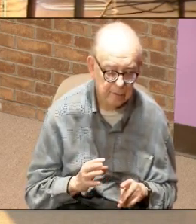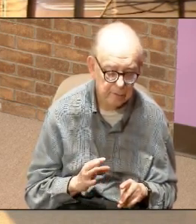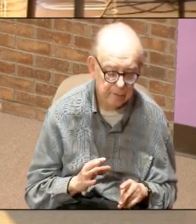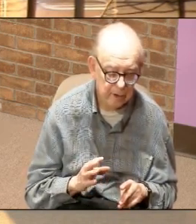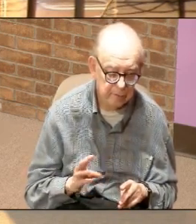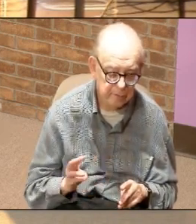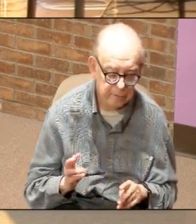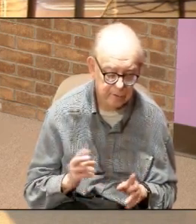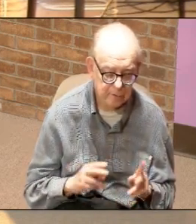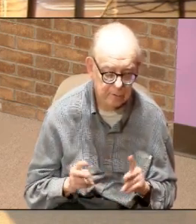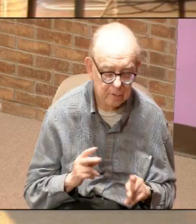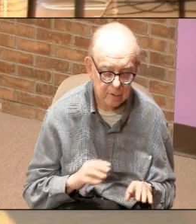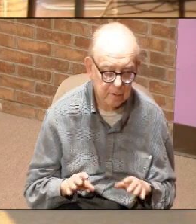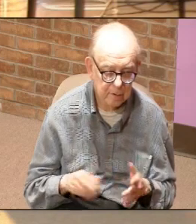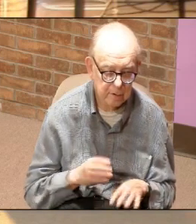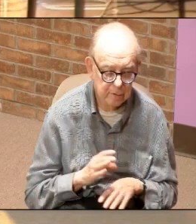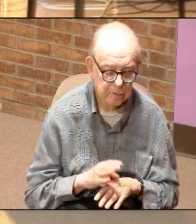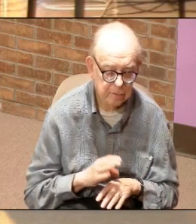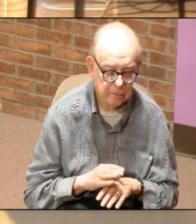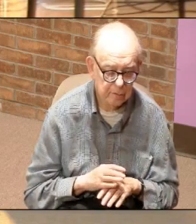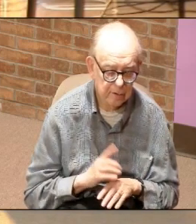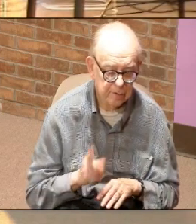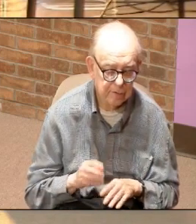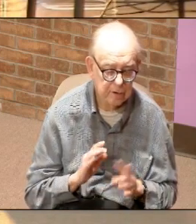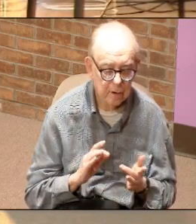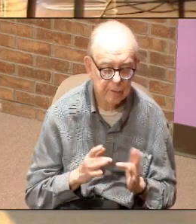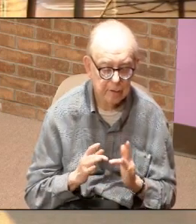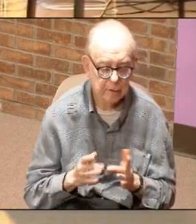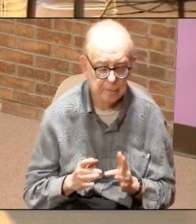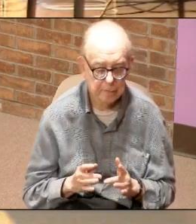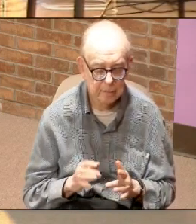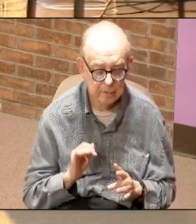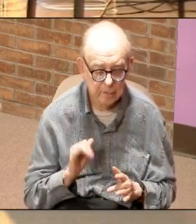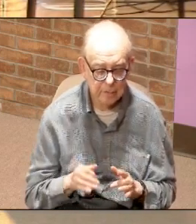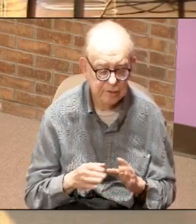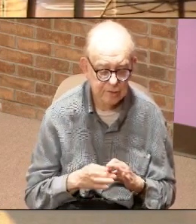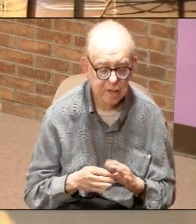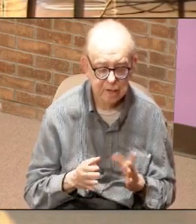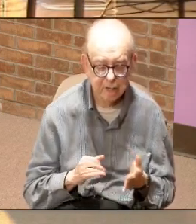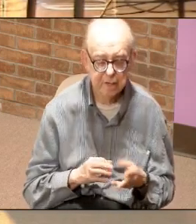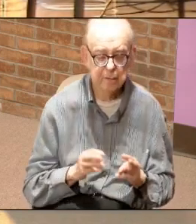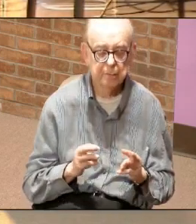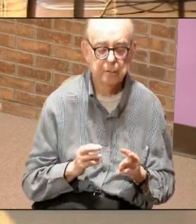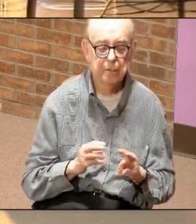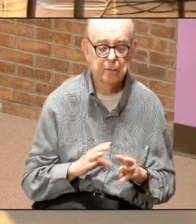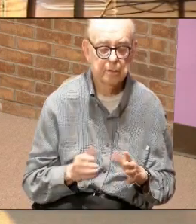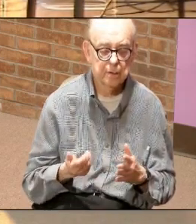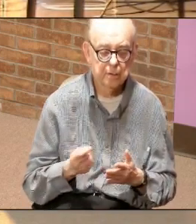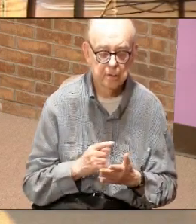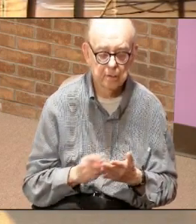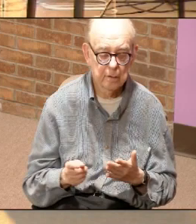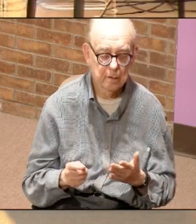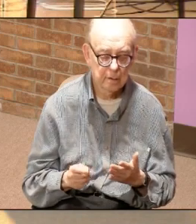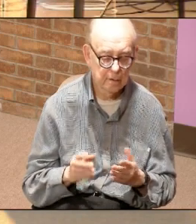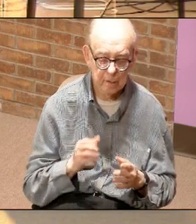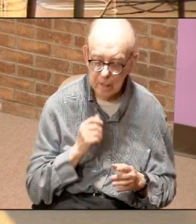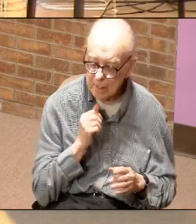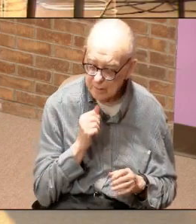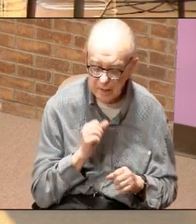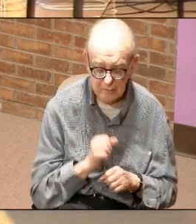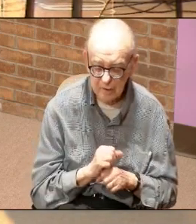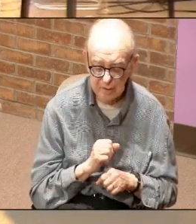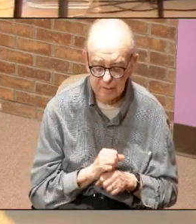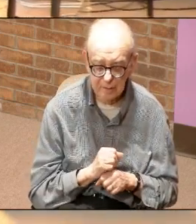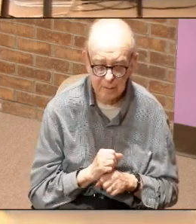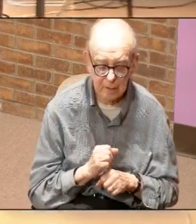that kind of did it. We broadcast it so everybody else would stay connected, I did that for a couple of weeks and said, no, this ain't going to